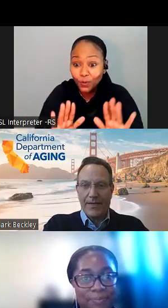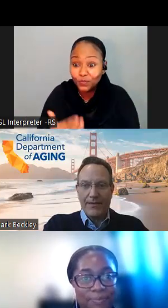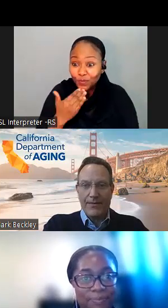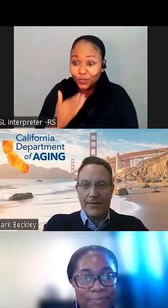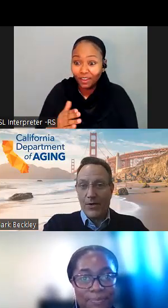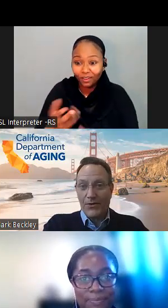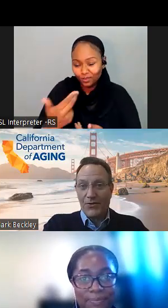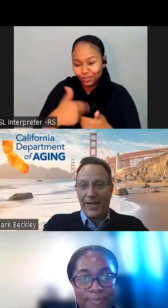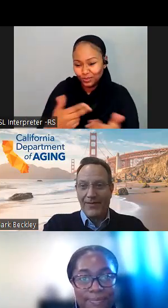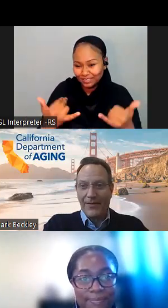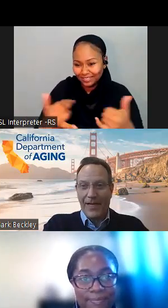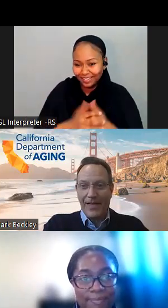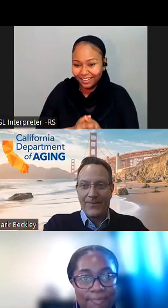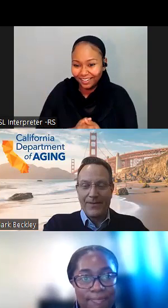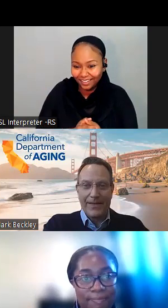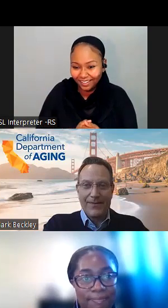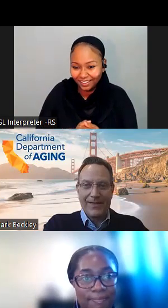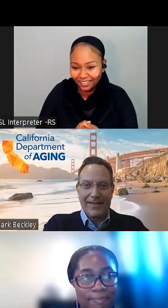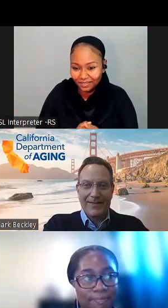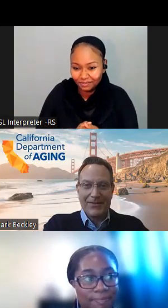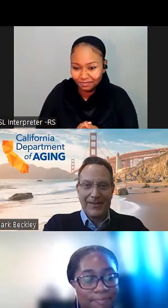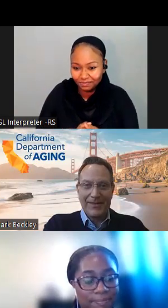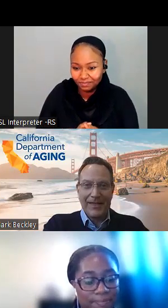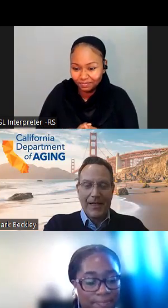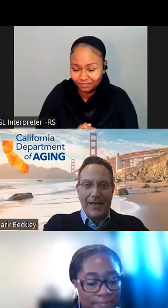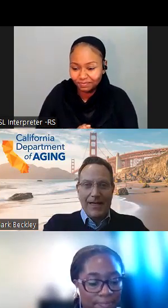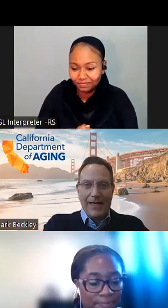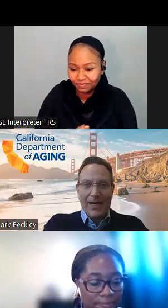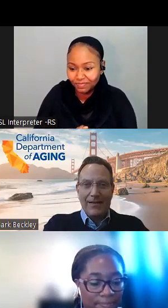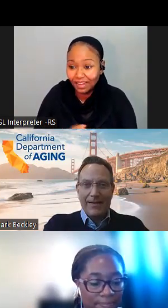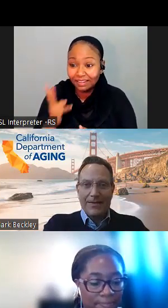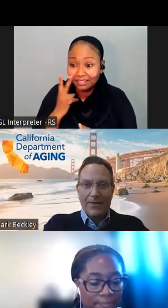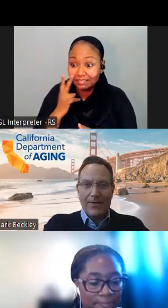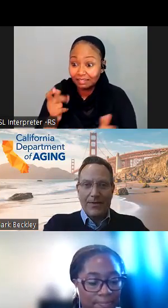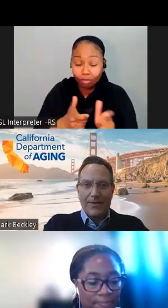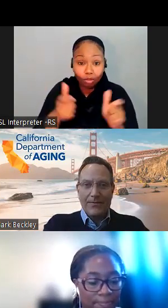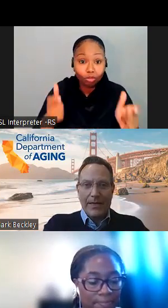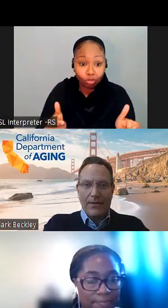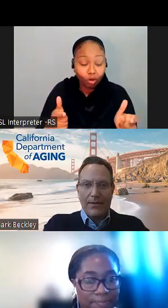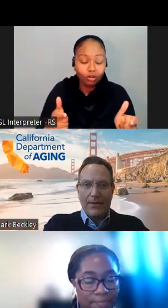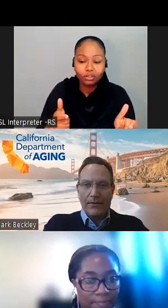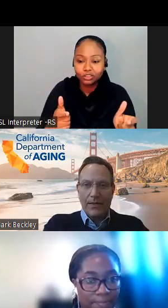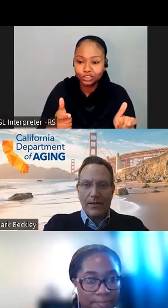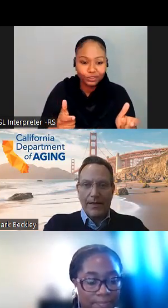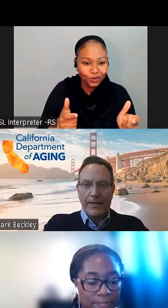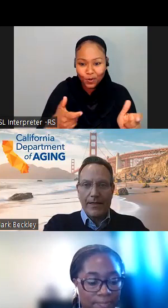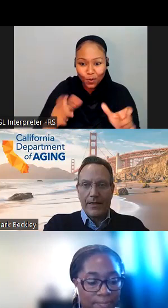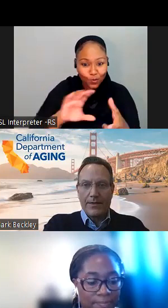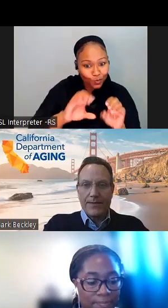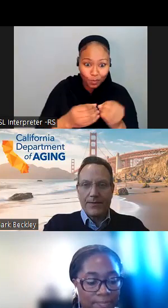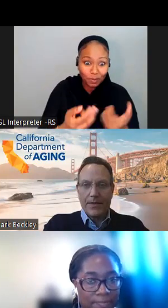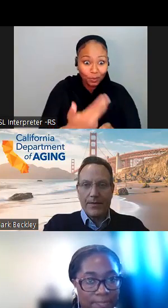great to see the large turnout that we have for today's session. I'd like to start by elaborating a little